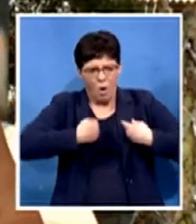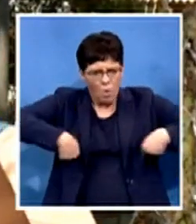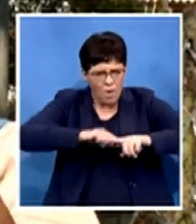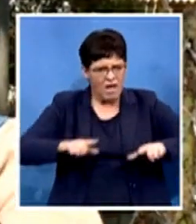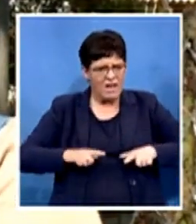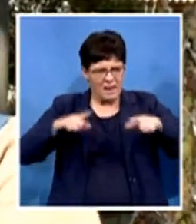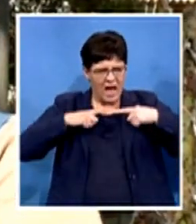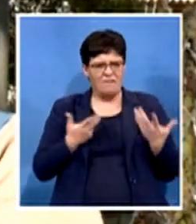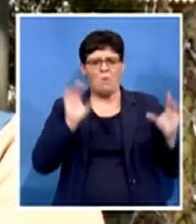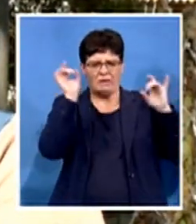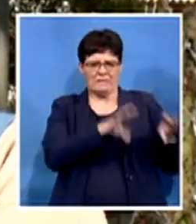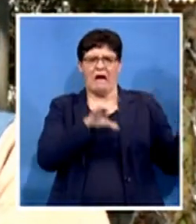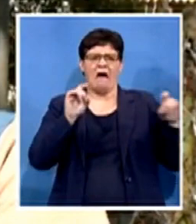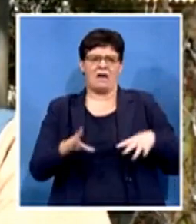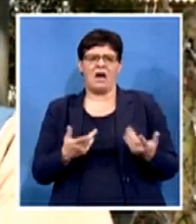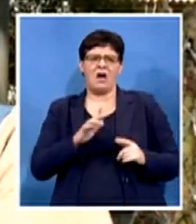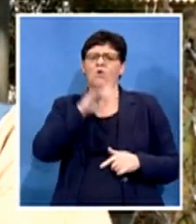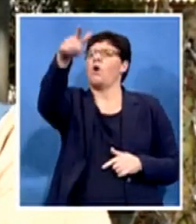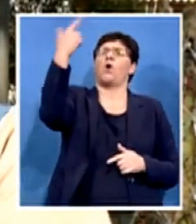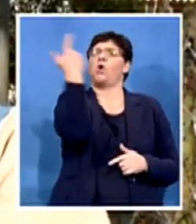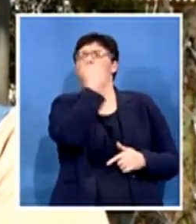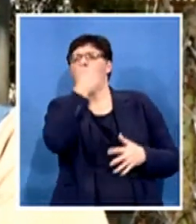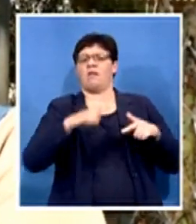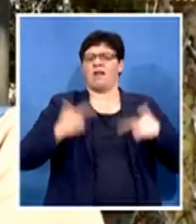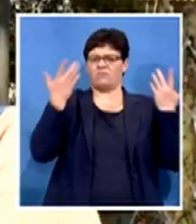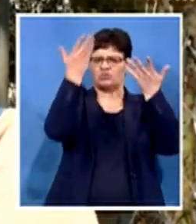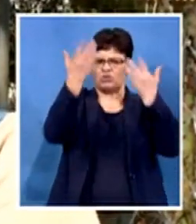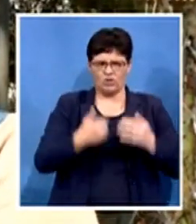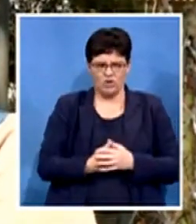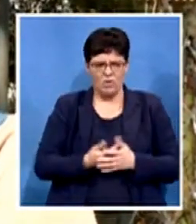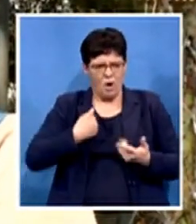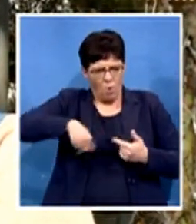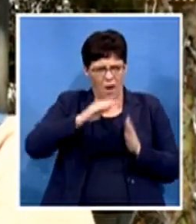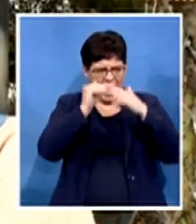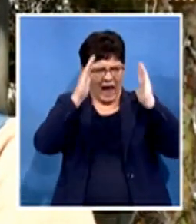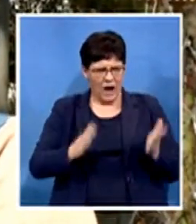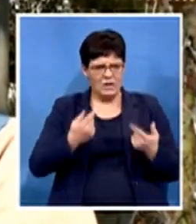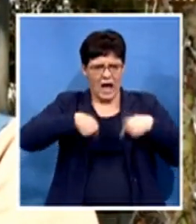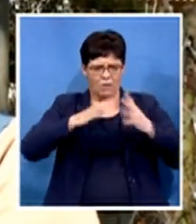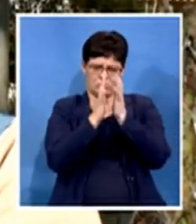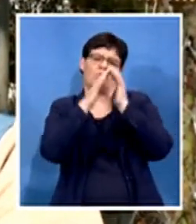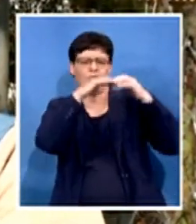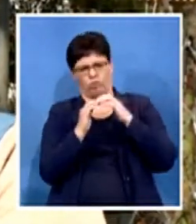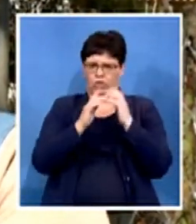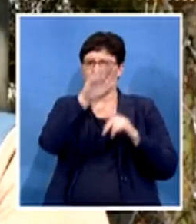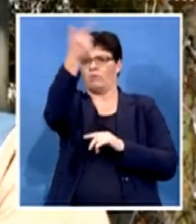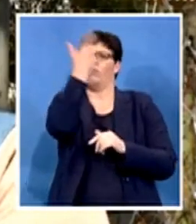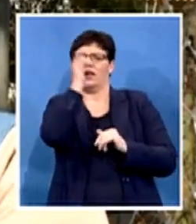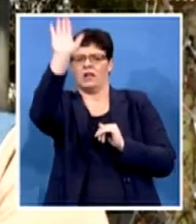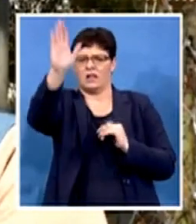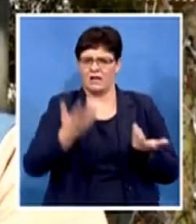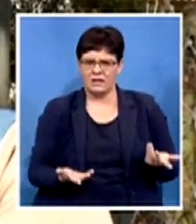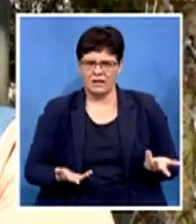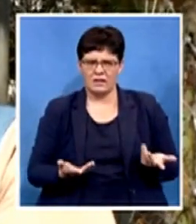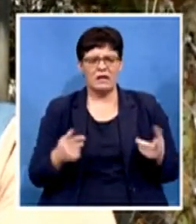ana awa ene hoduma awa le di services tsa ka mo ha di sharp next ho hang ha ona di services tse handle le